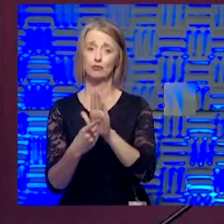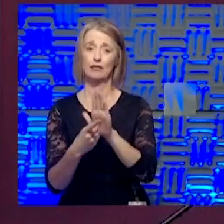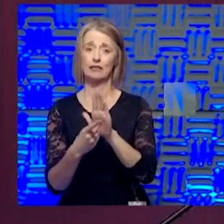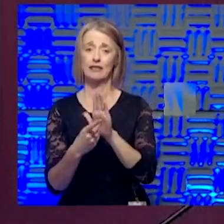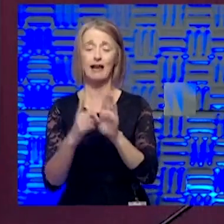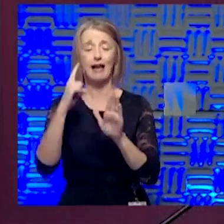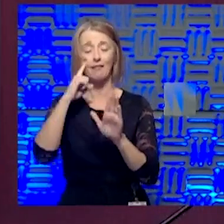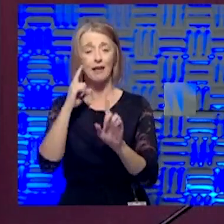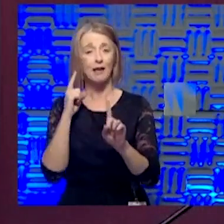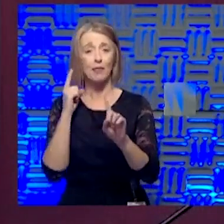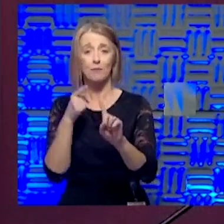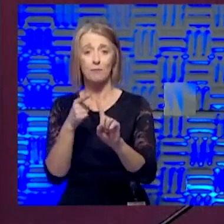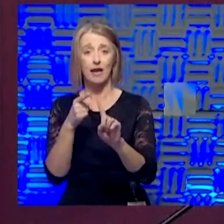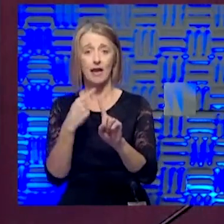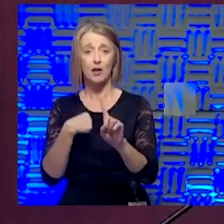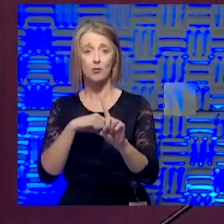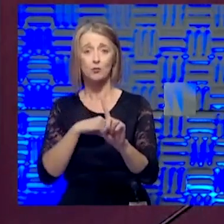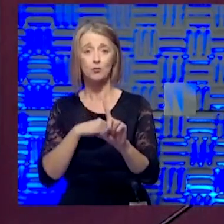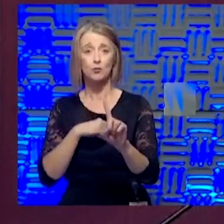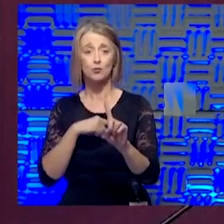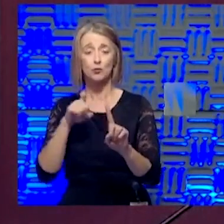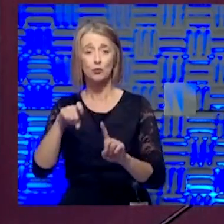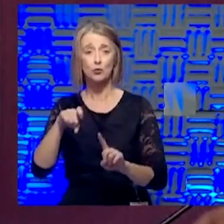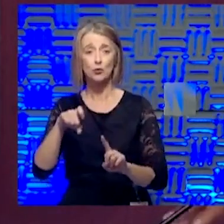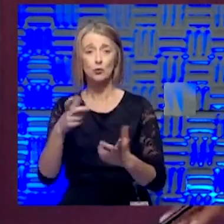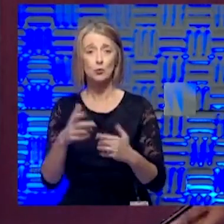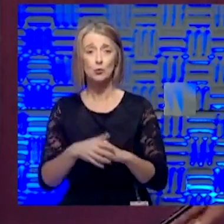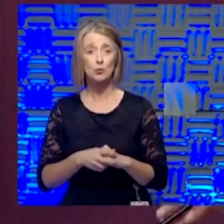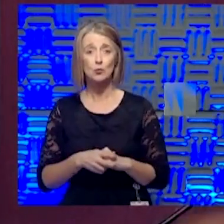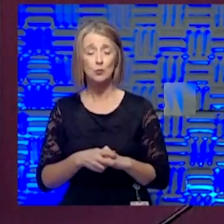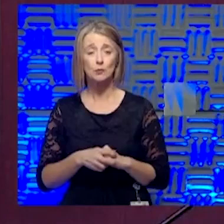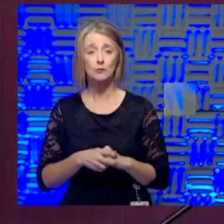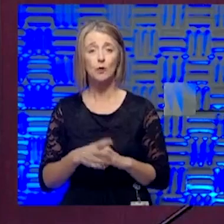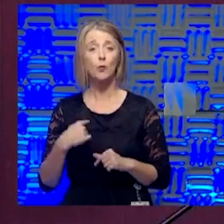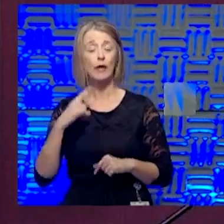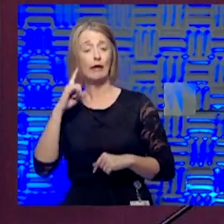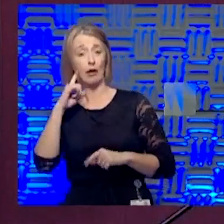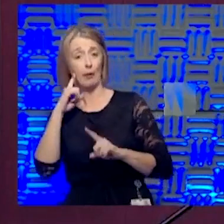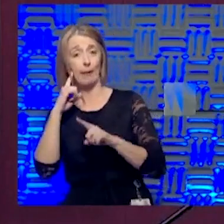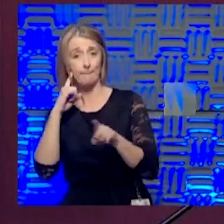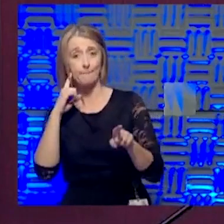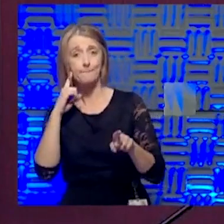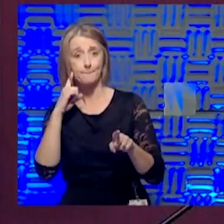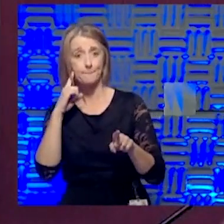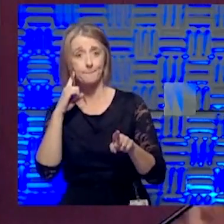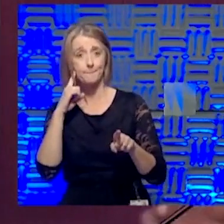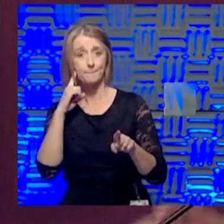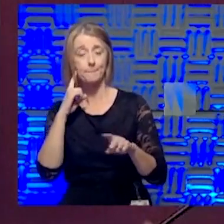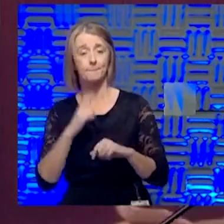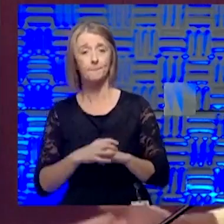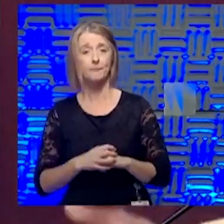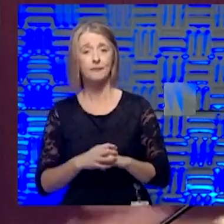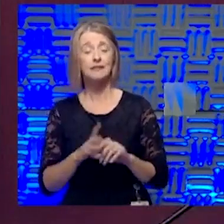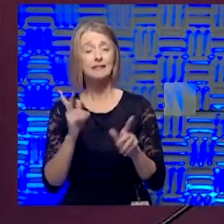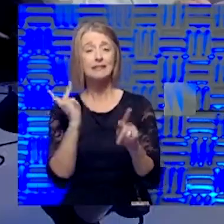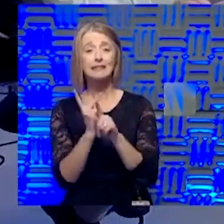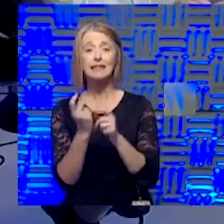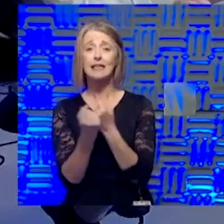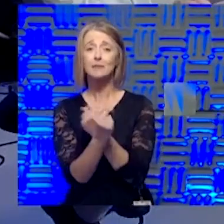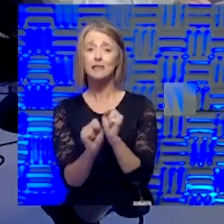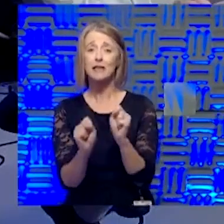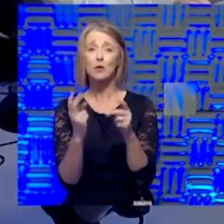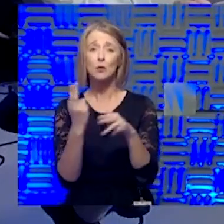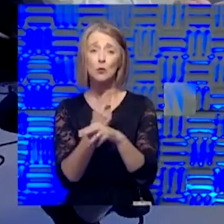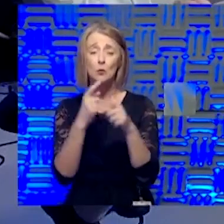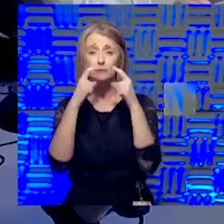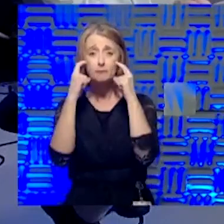think the main thing that we ought to do is just to let people know we hear them, and that to stay safe, to wear the mask